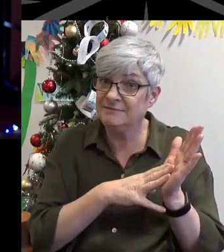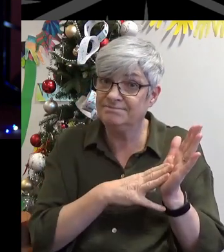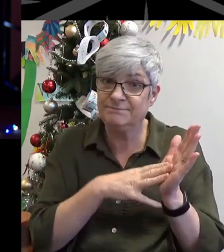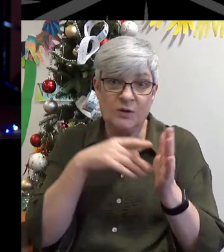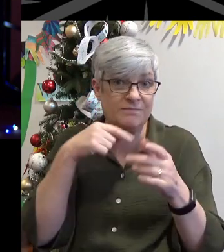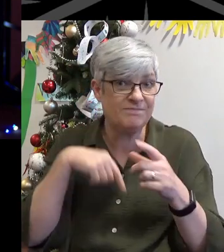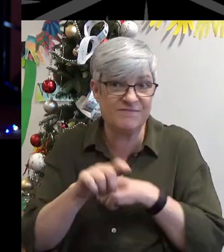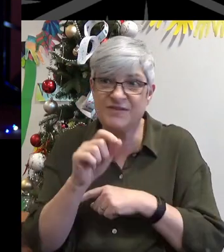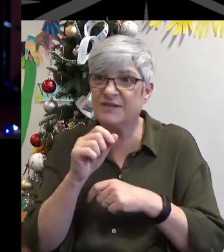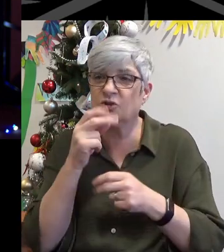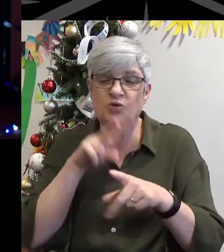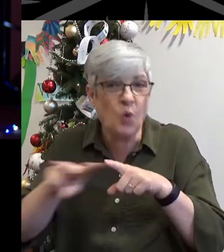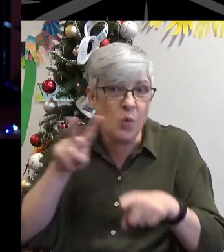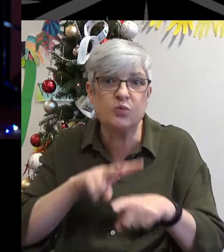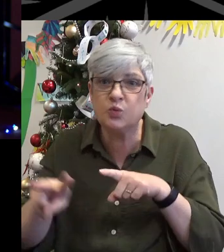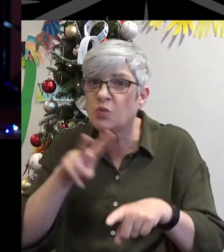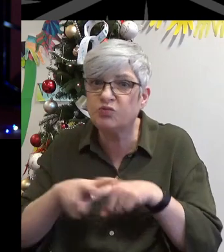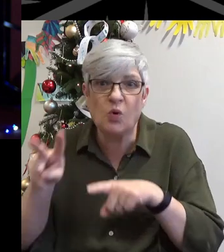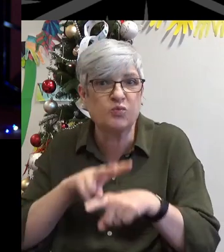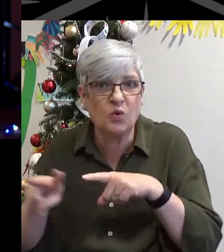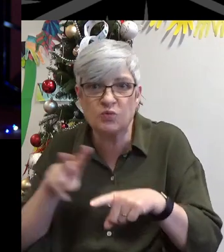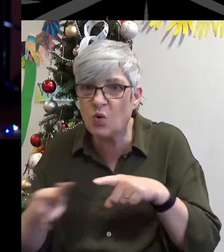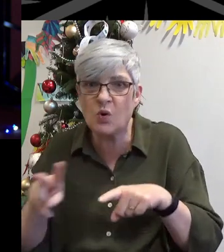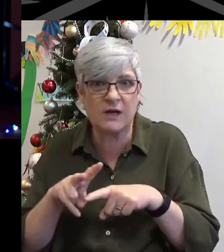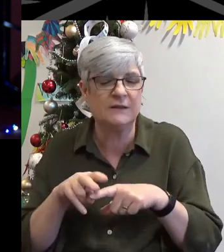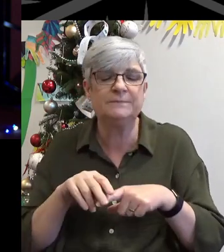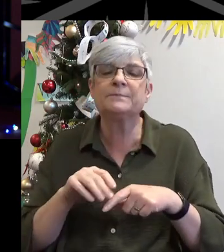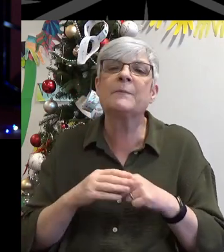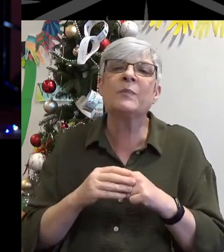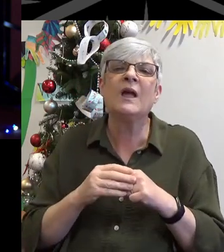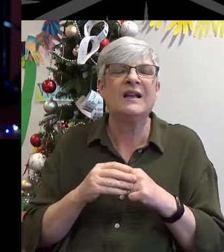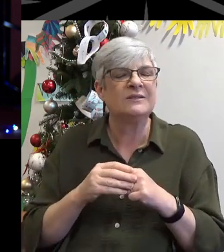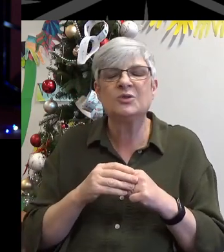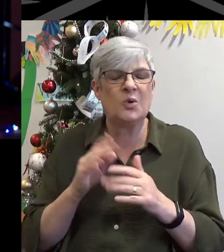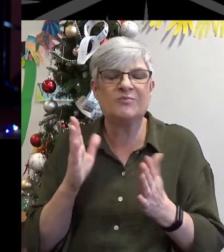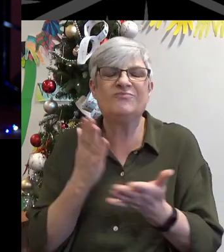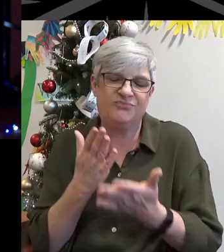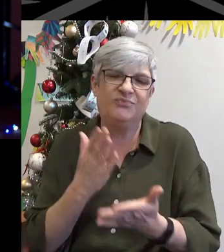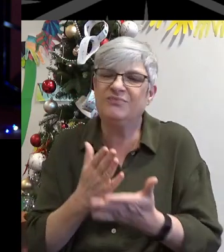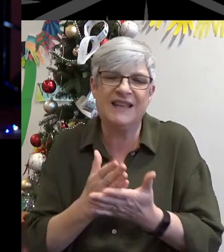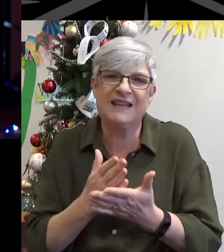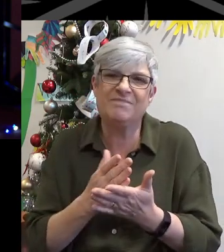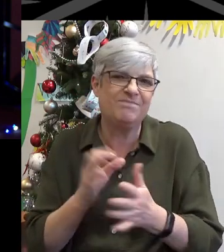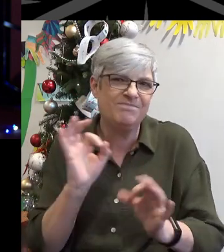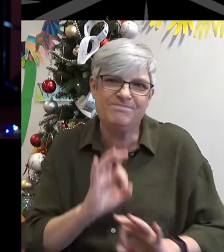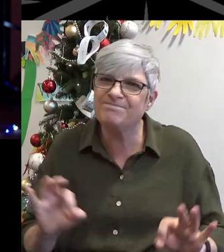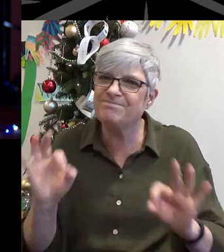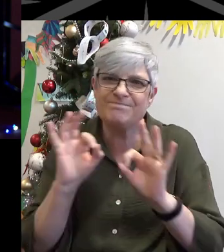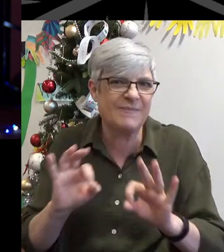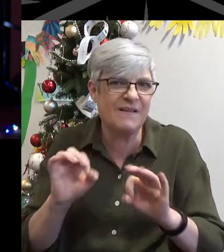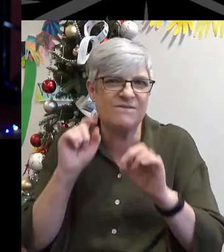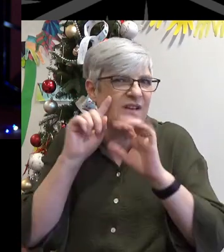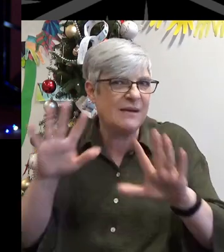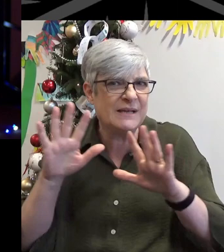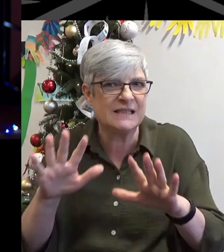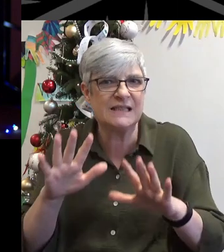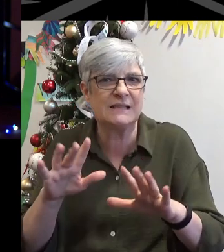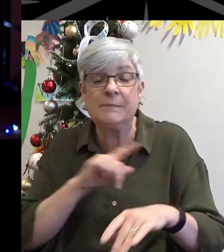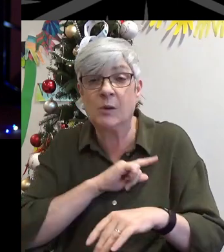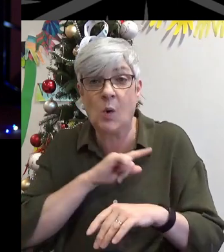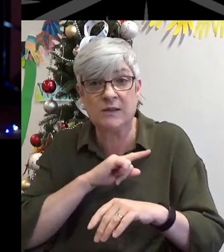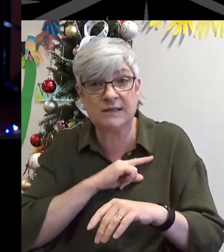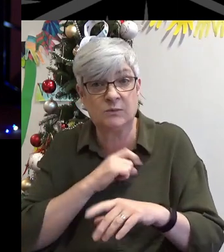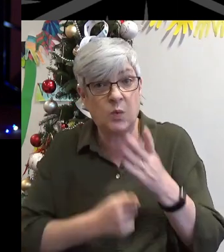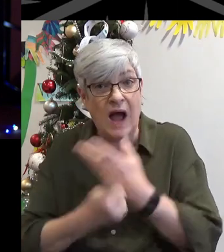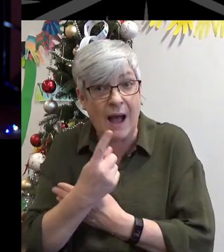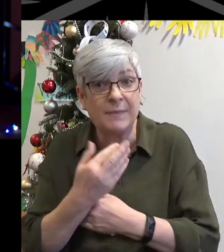out wisecracking, having the maternity ward and stitches. And so I know none of them were famous for what